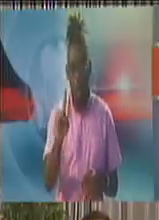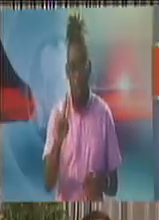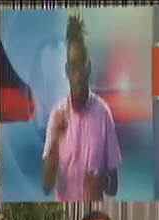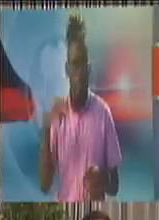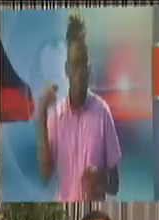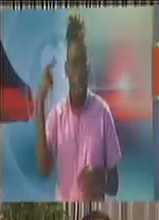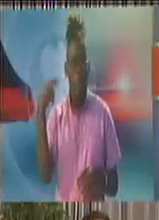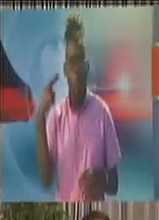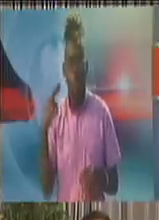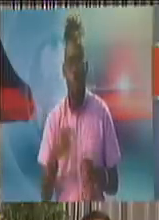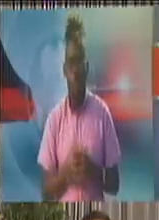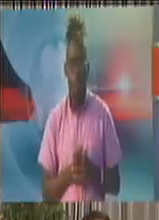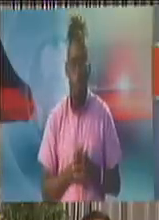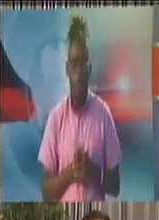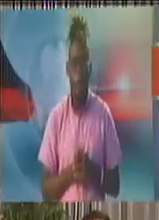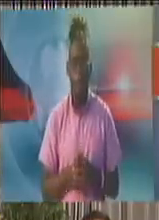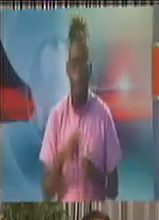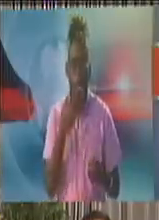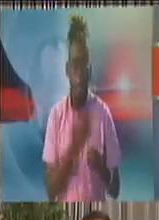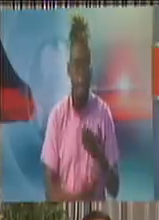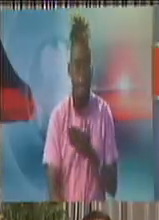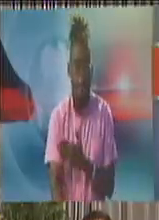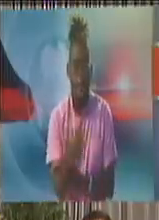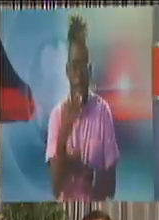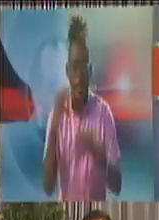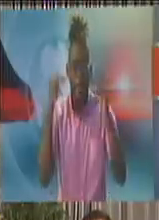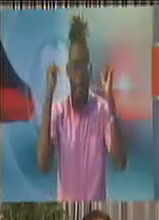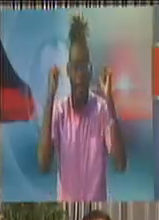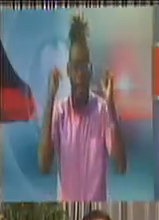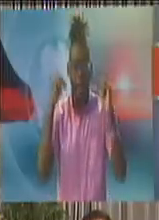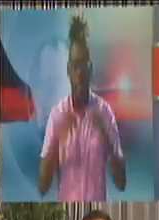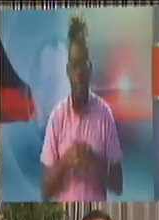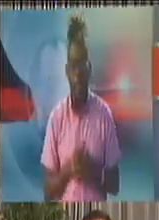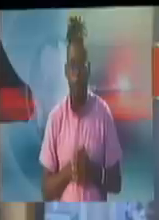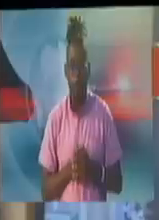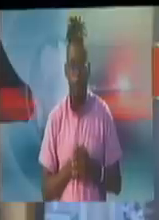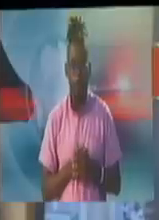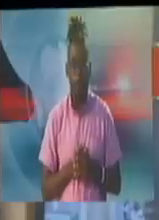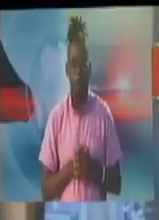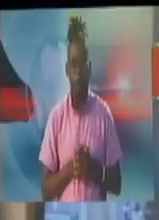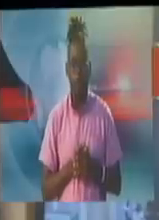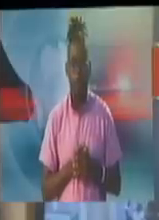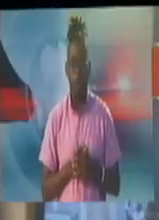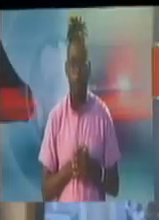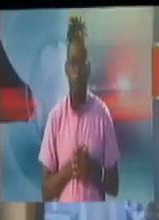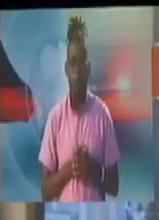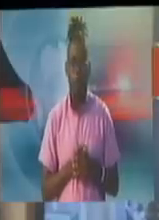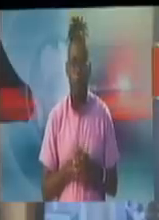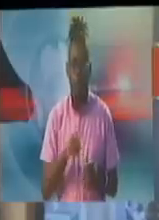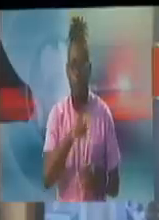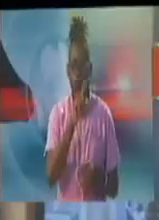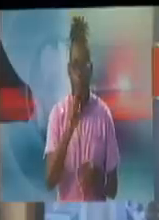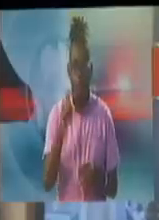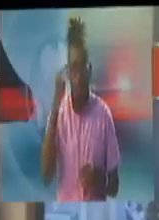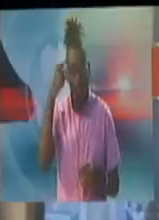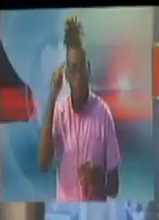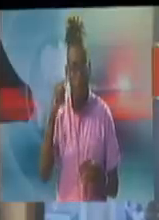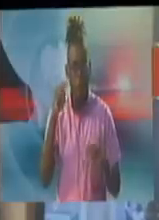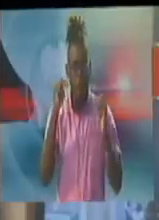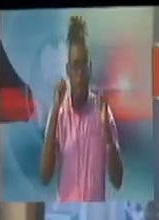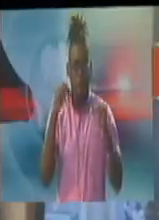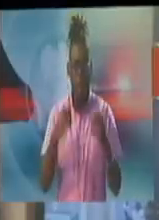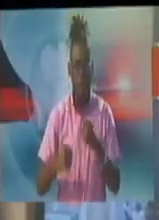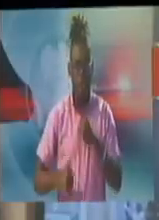98.1. Morning, Ministers. Stephen Cummings from 98. Morning, Mr. Cummings. Morning. Good morning. A question for the Minister of National Security and